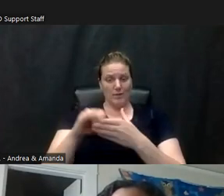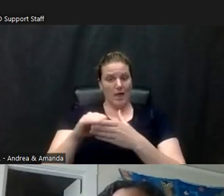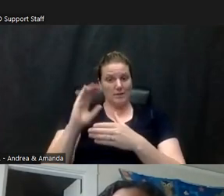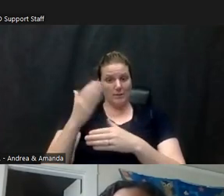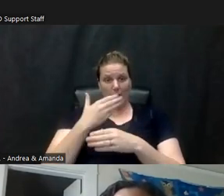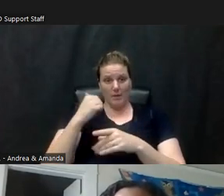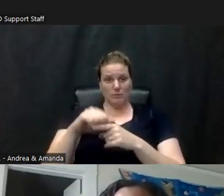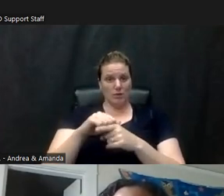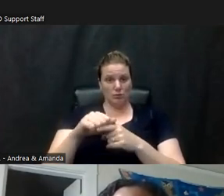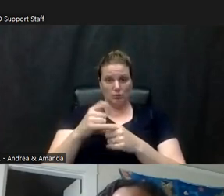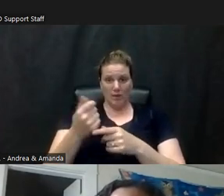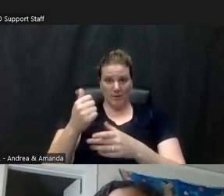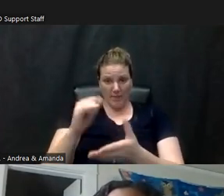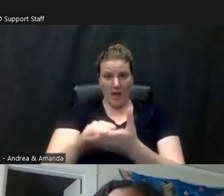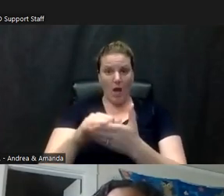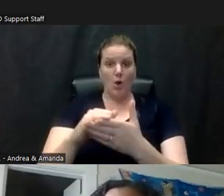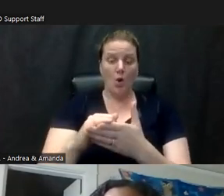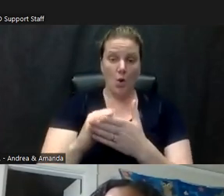to eliminate that overlapping